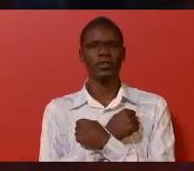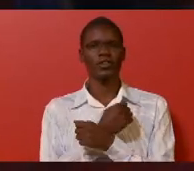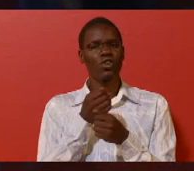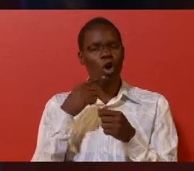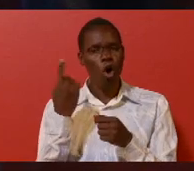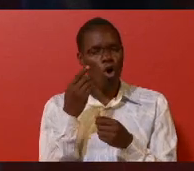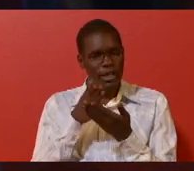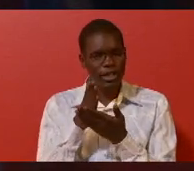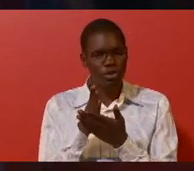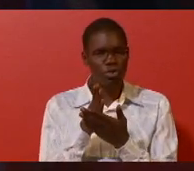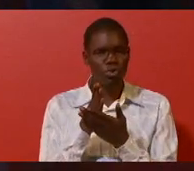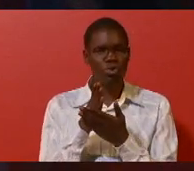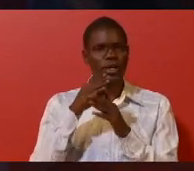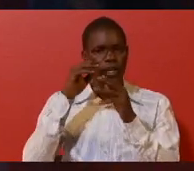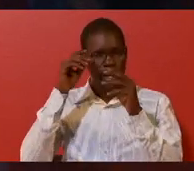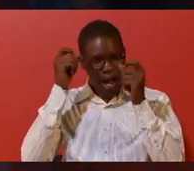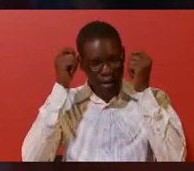by mutual consent.